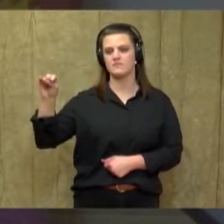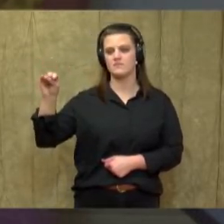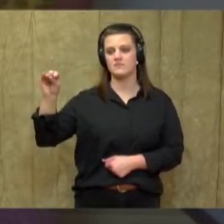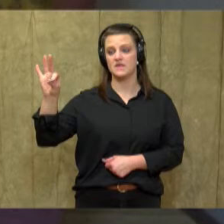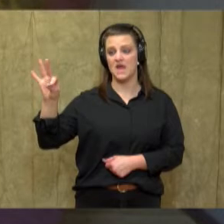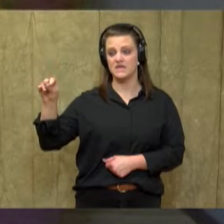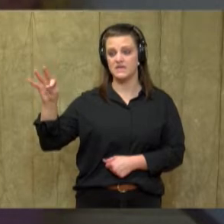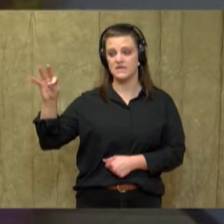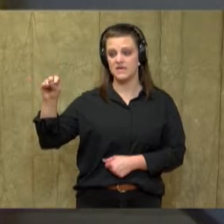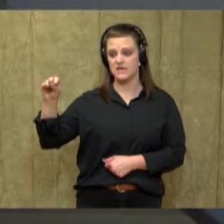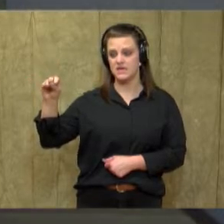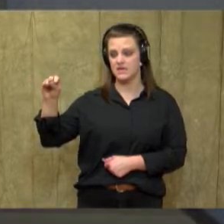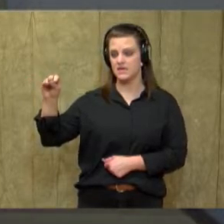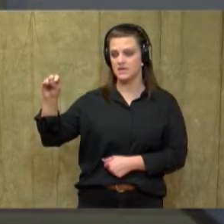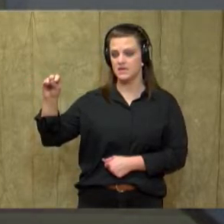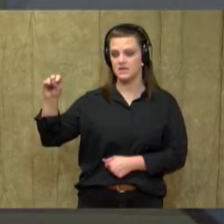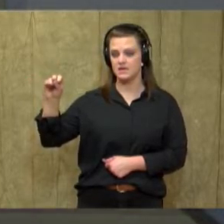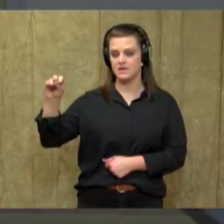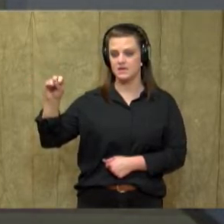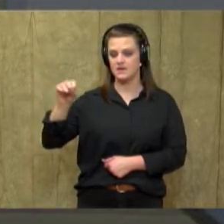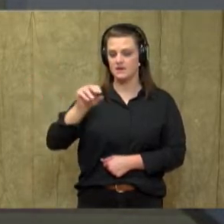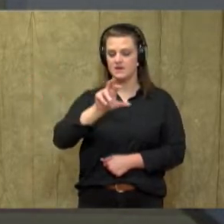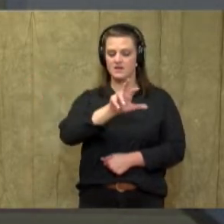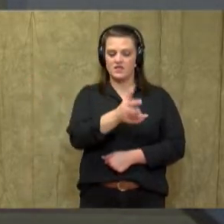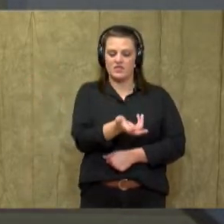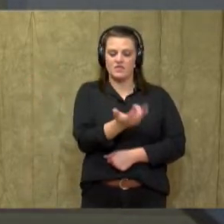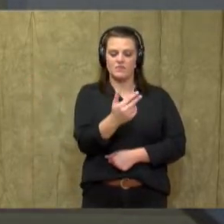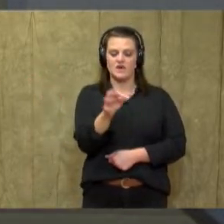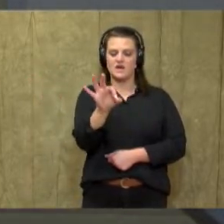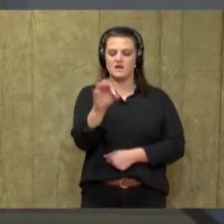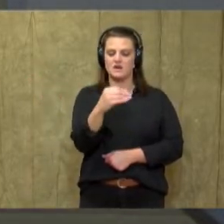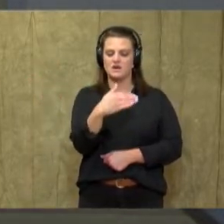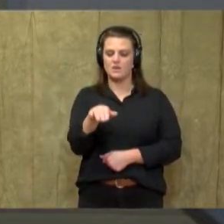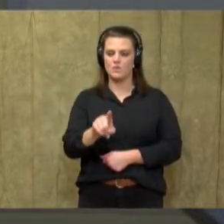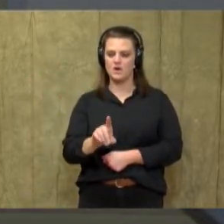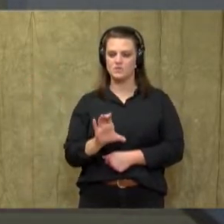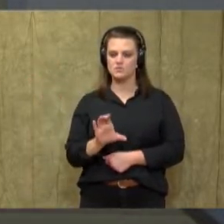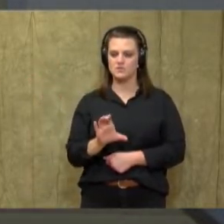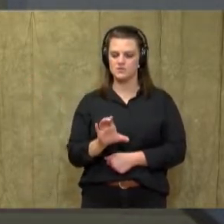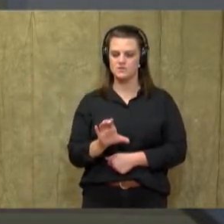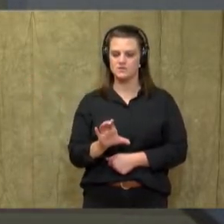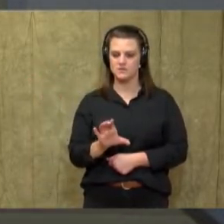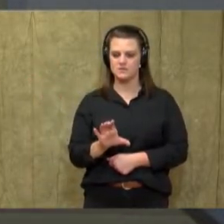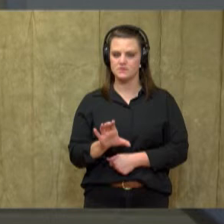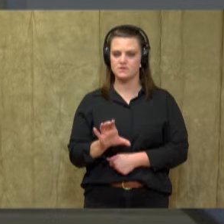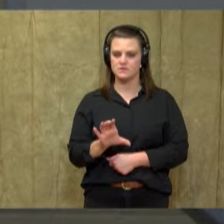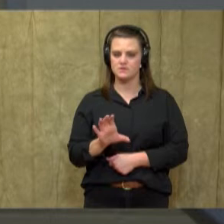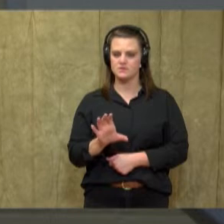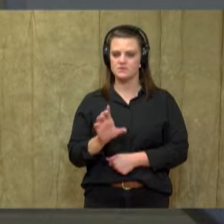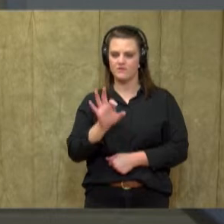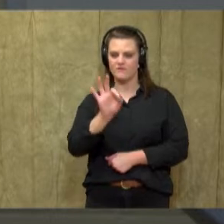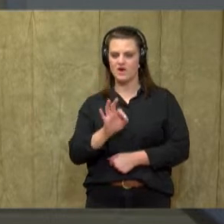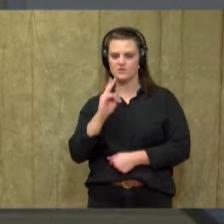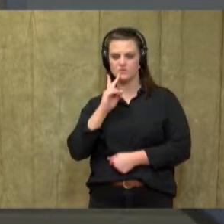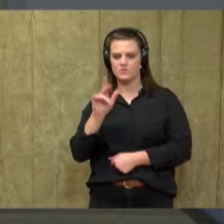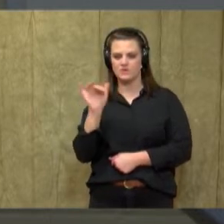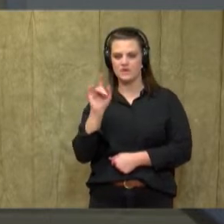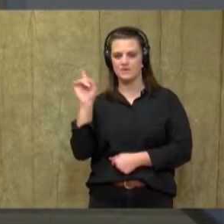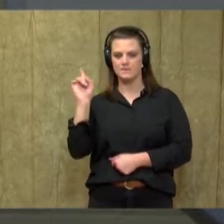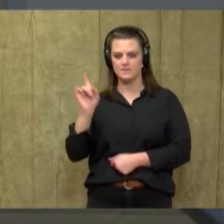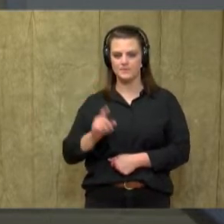80, 90, 100ths. So my fraction would look like this.